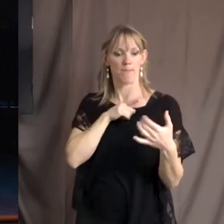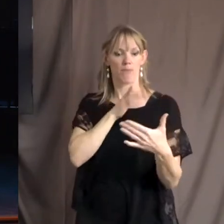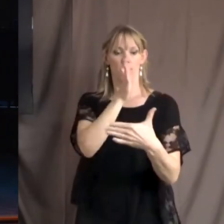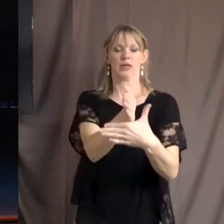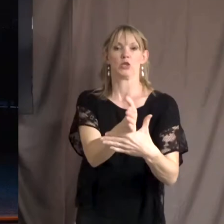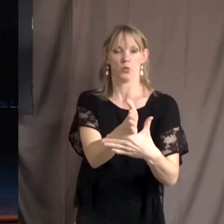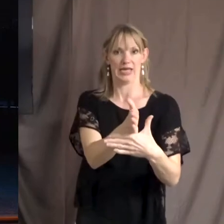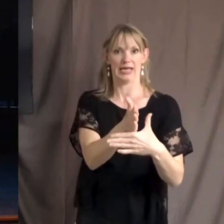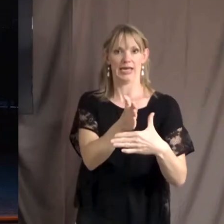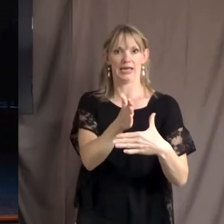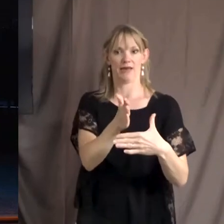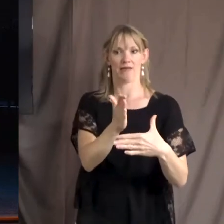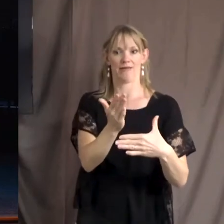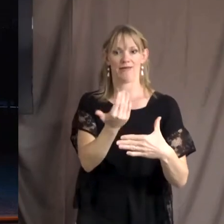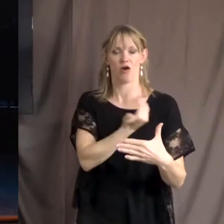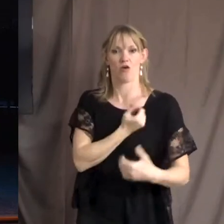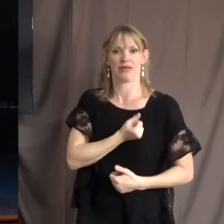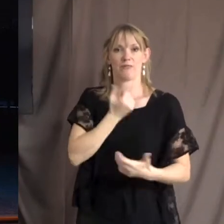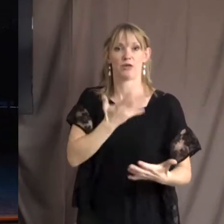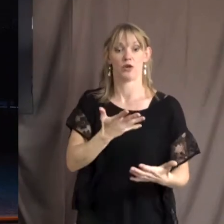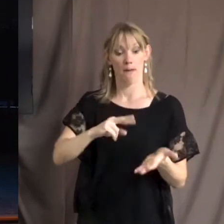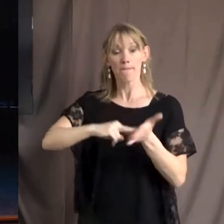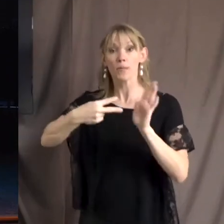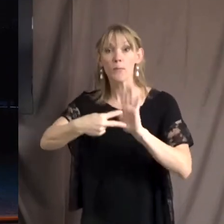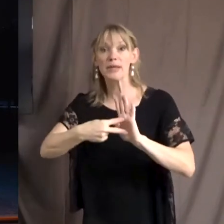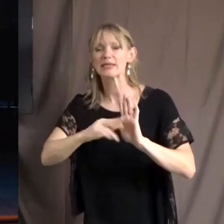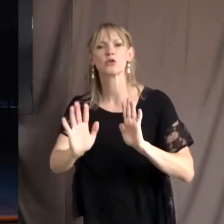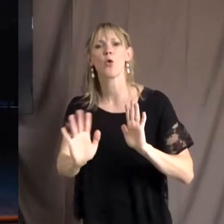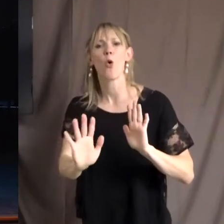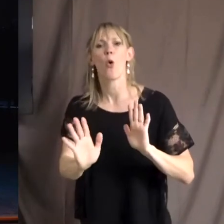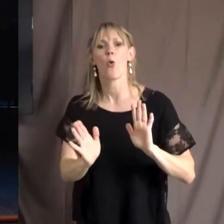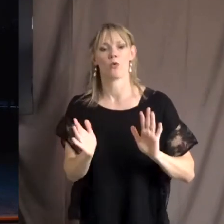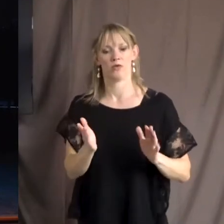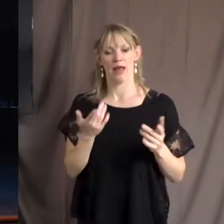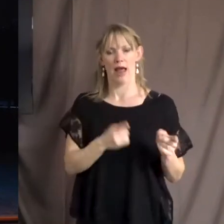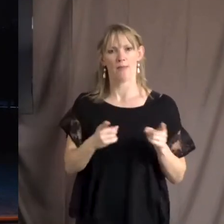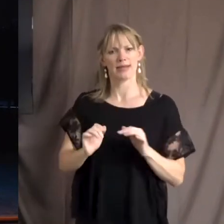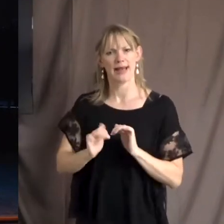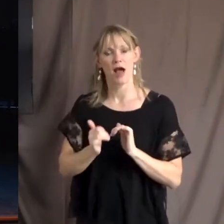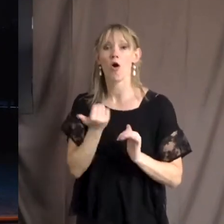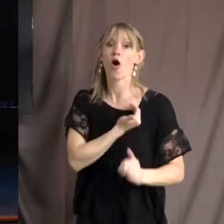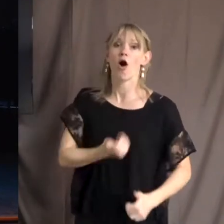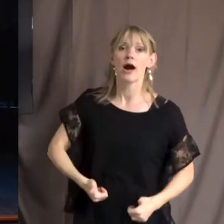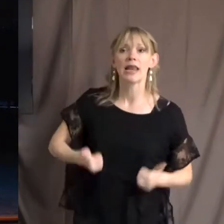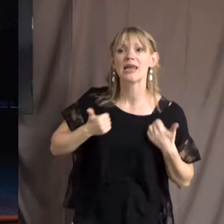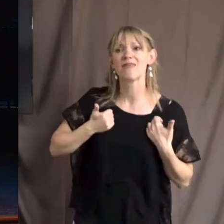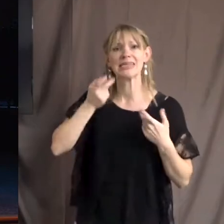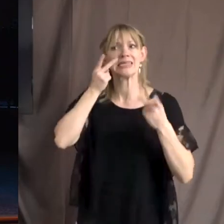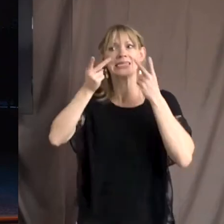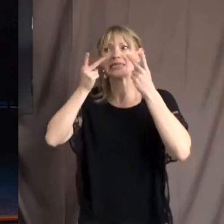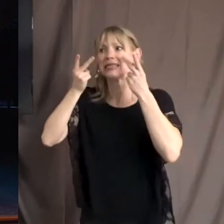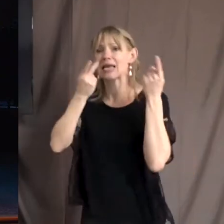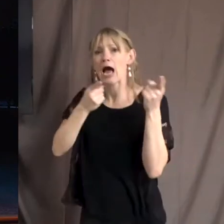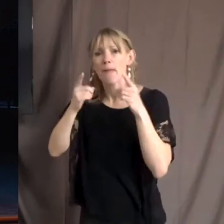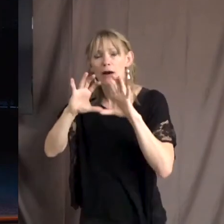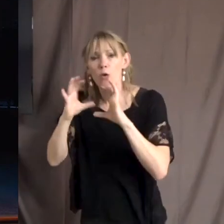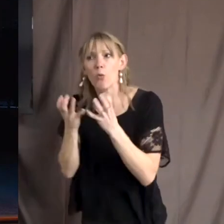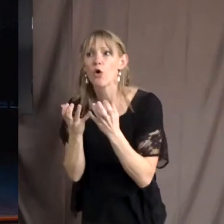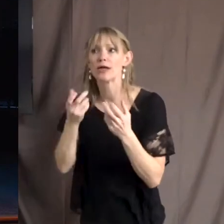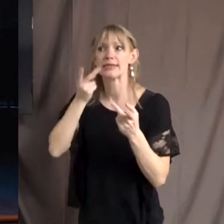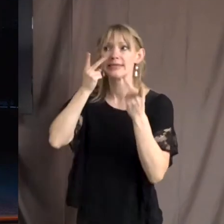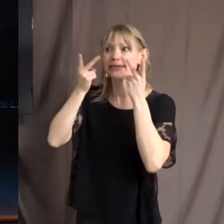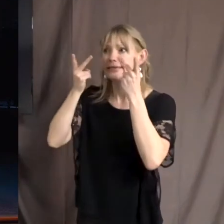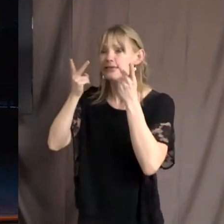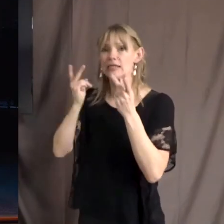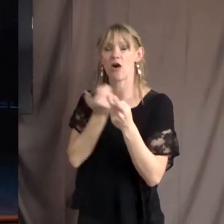itself through us. We don't do this on purpose. It happens through our living. It happens as we see things go on in the world. It happens when we see things going on in